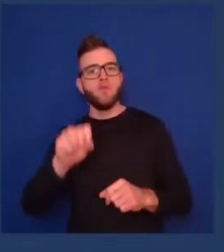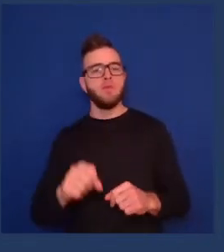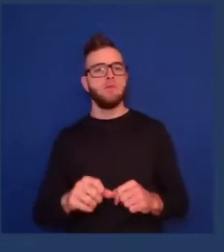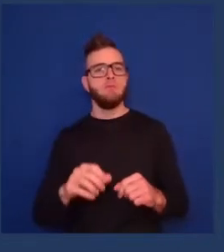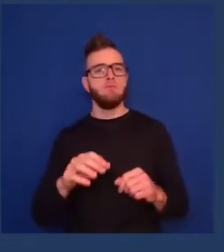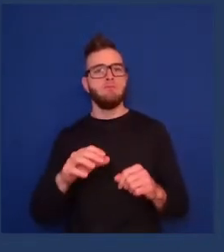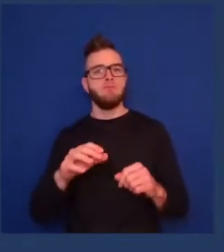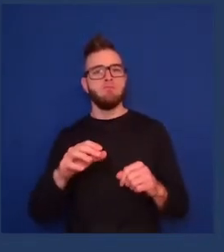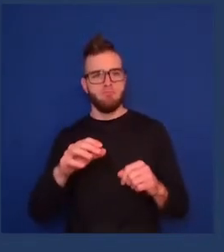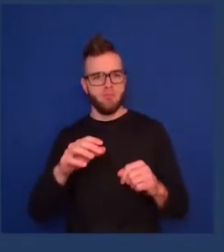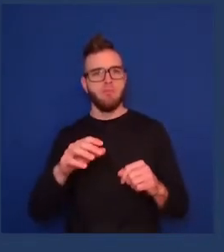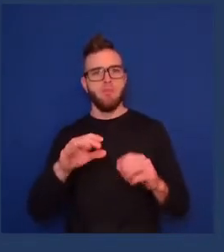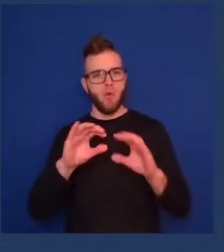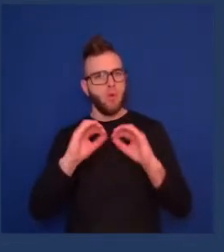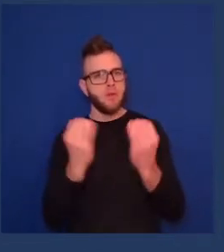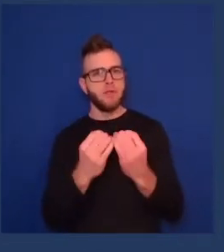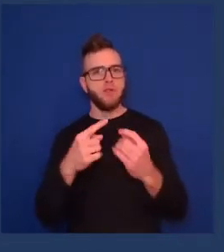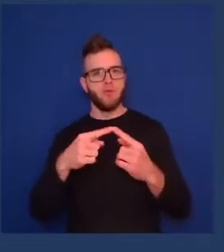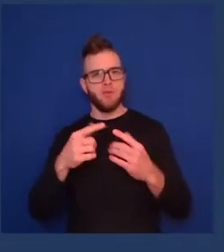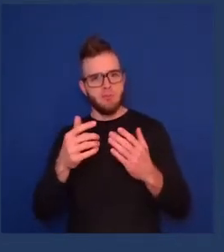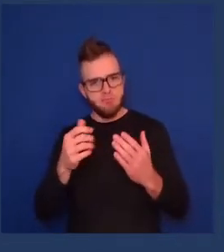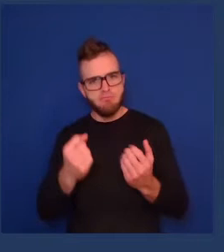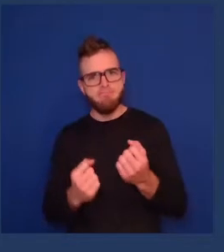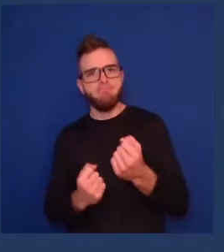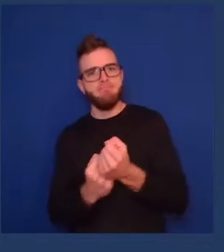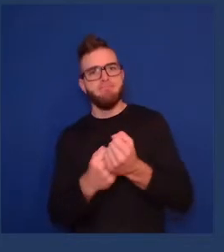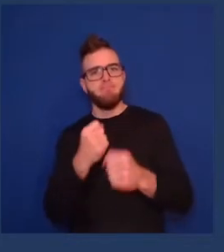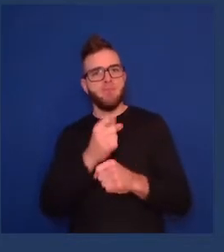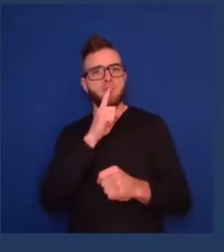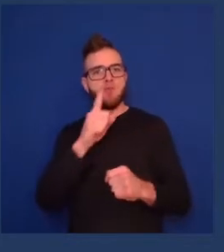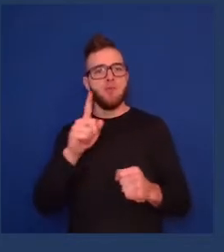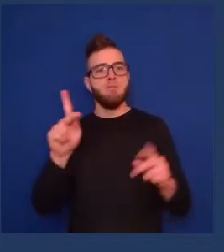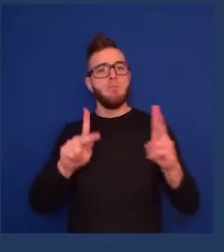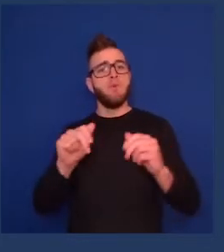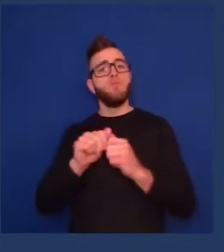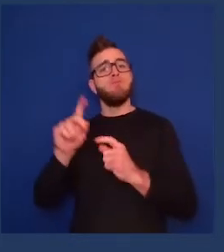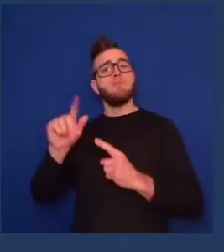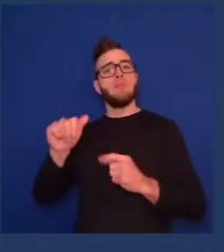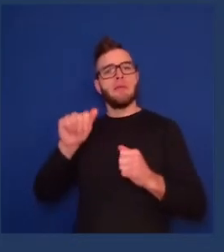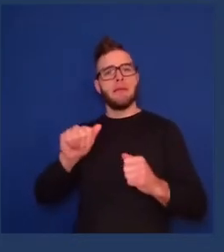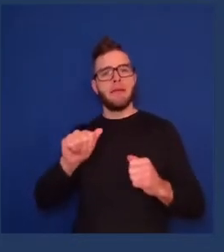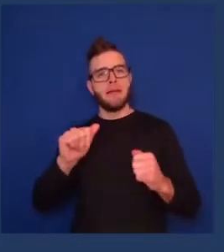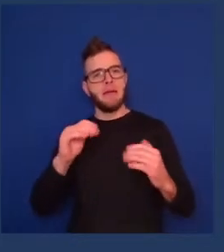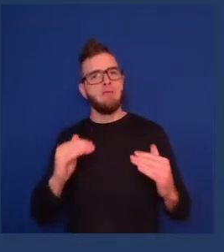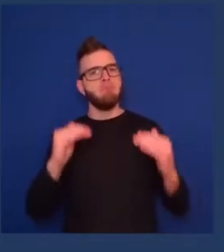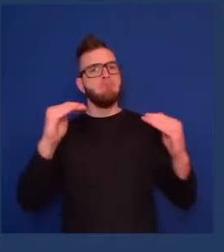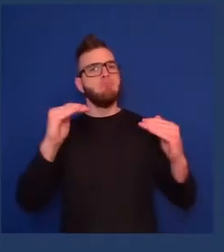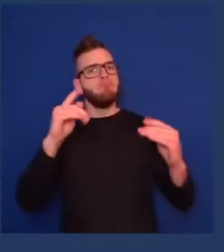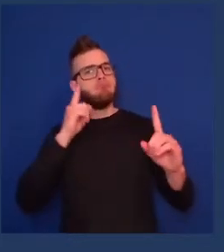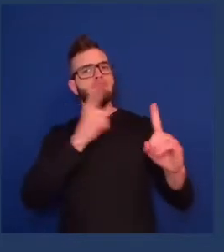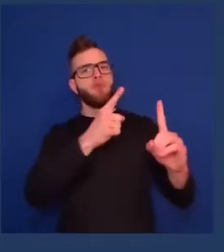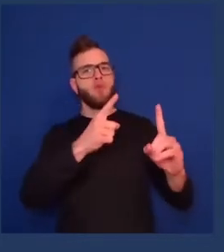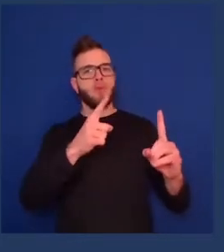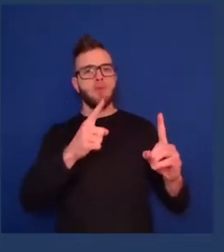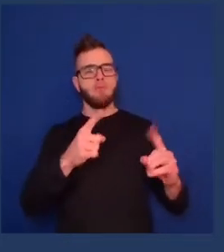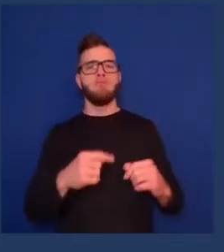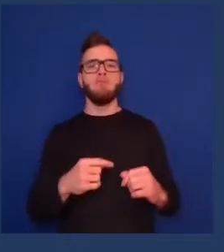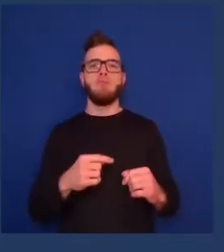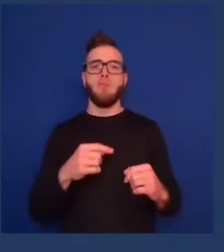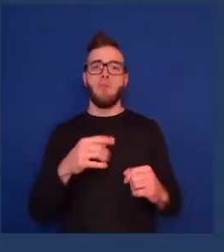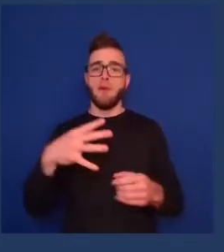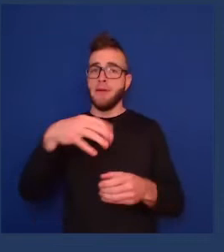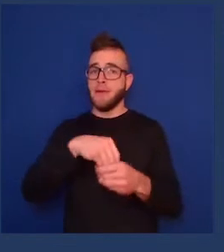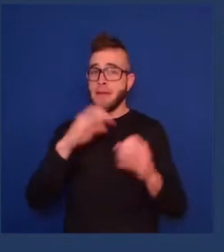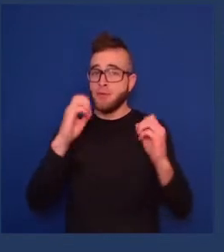organizations necessary to ensure that people with disabilities can reach their professional goals, both in the educational system, but also, for example,